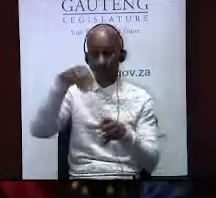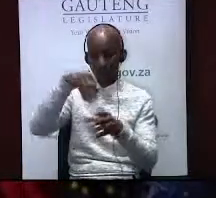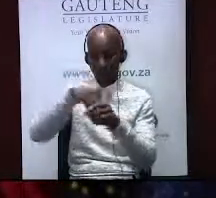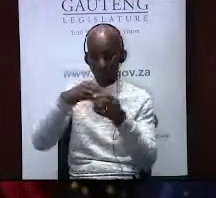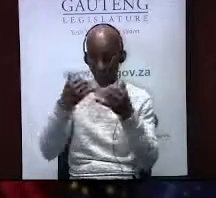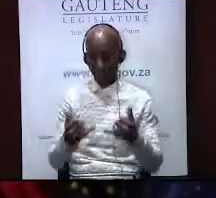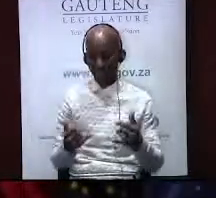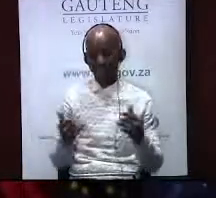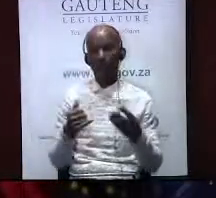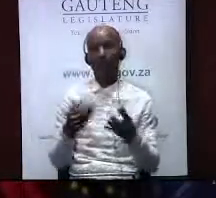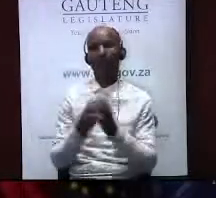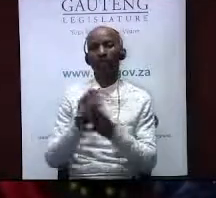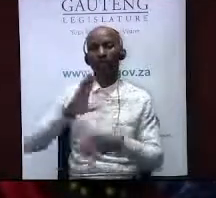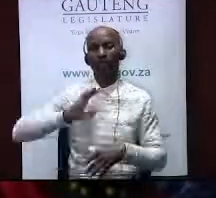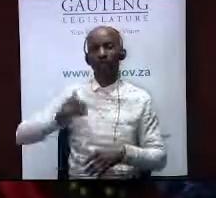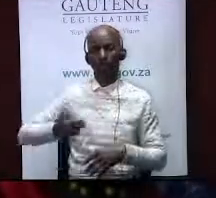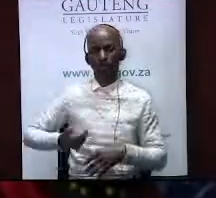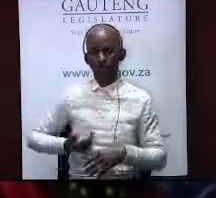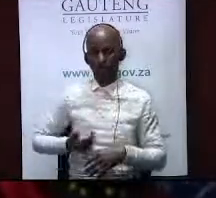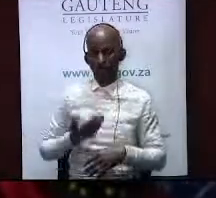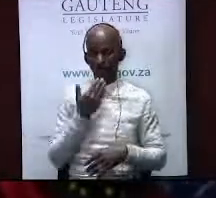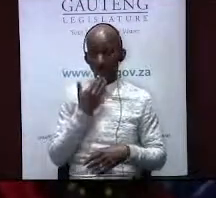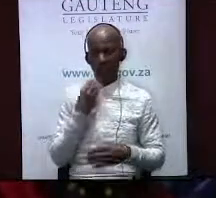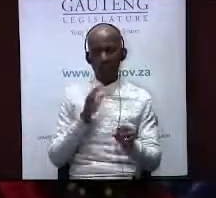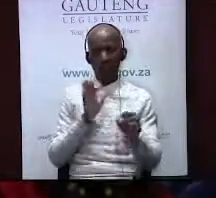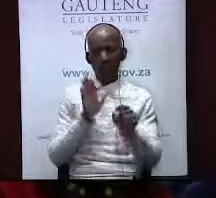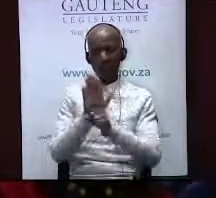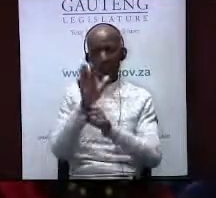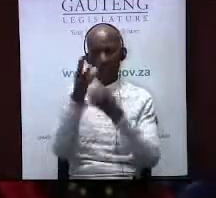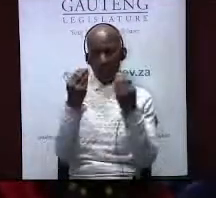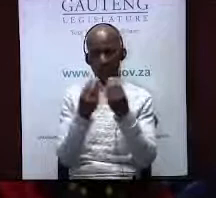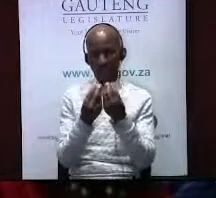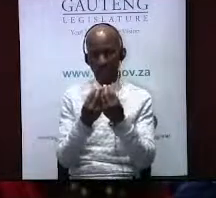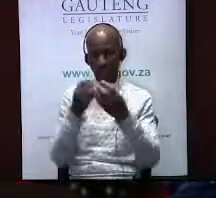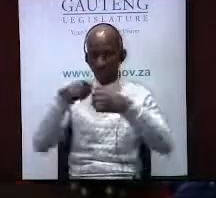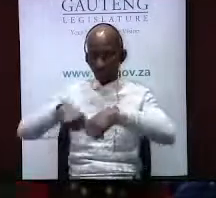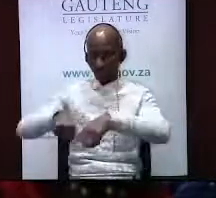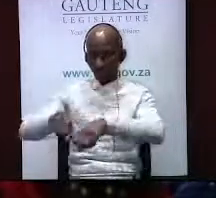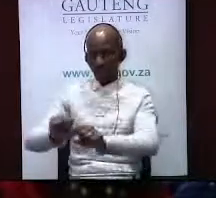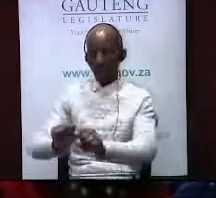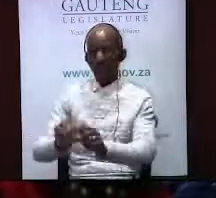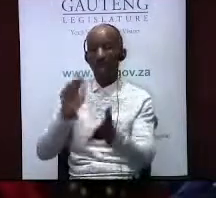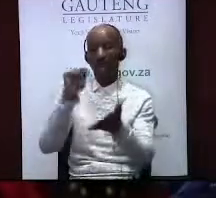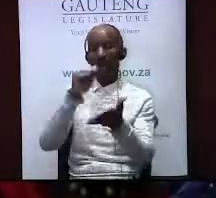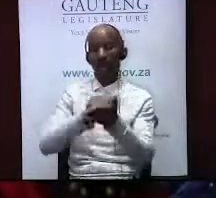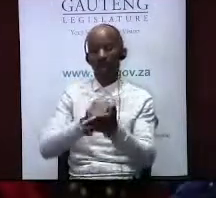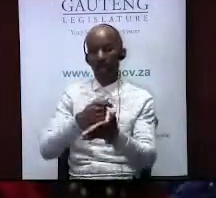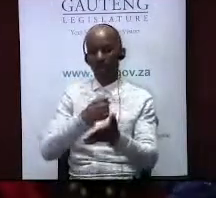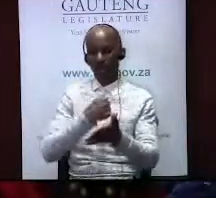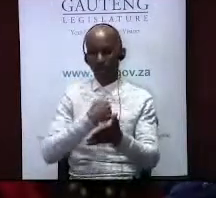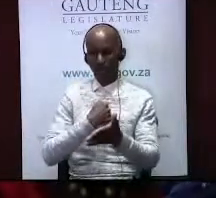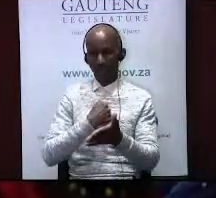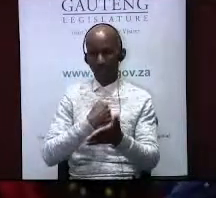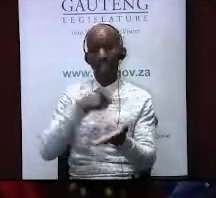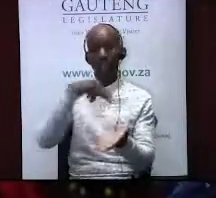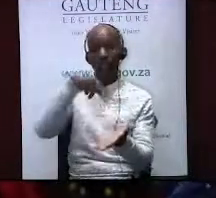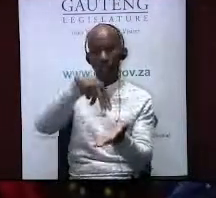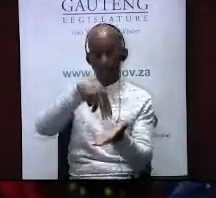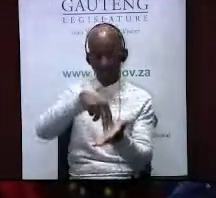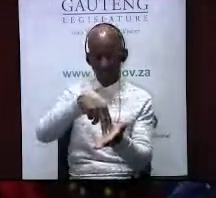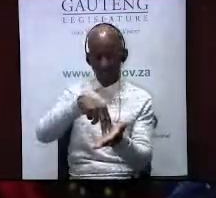ya bomme who are going through a lot. Chairperson Tumele, to stand